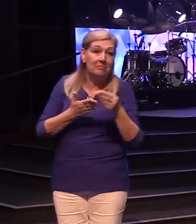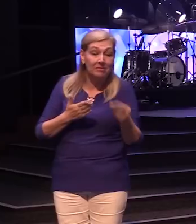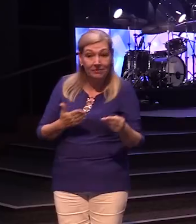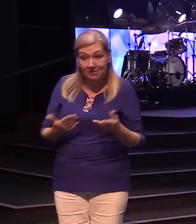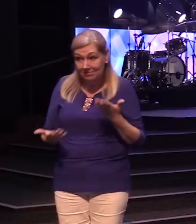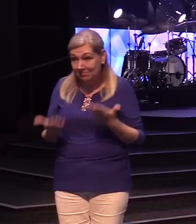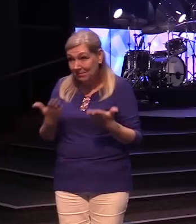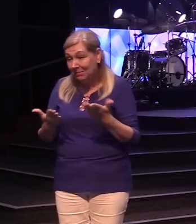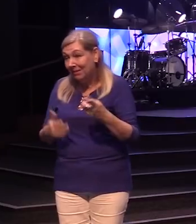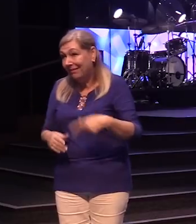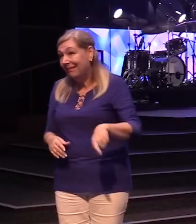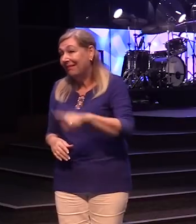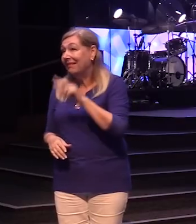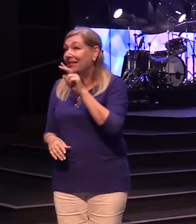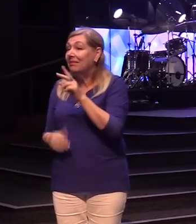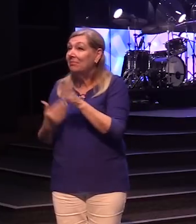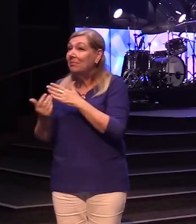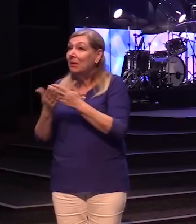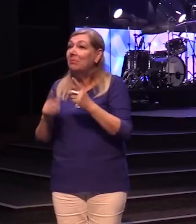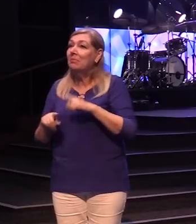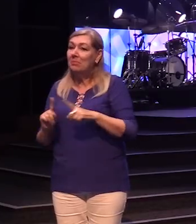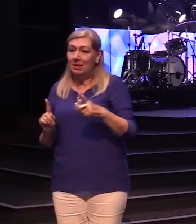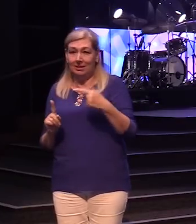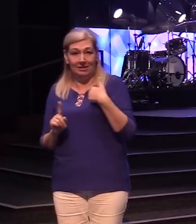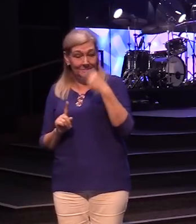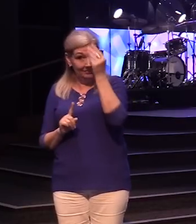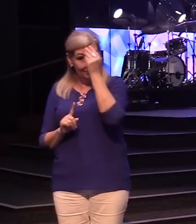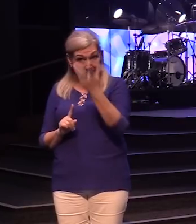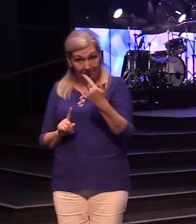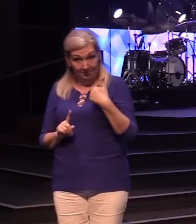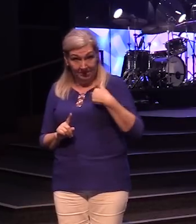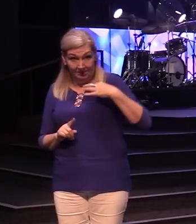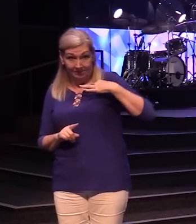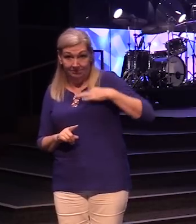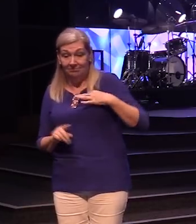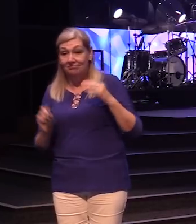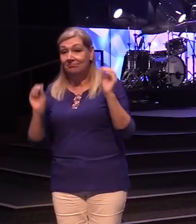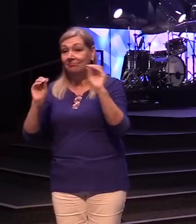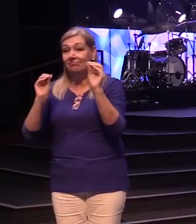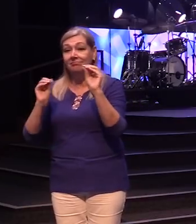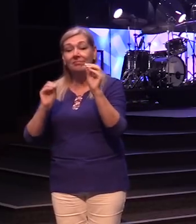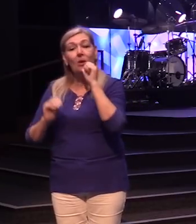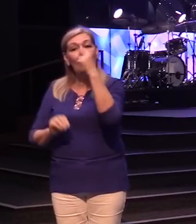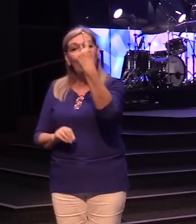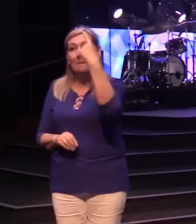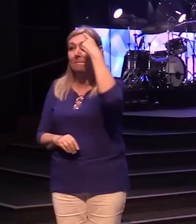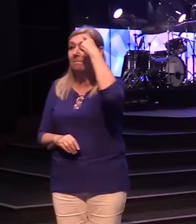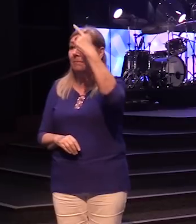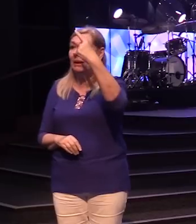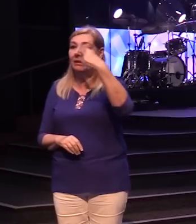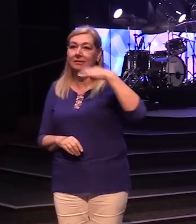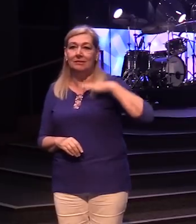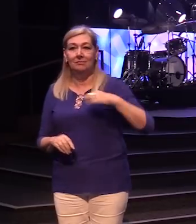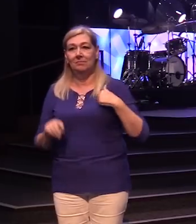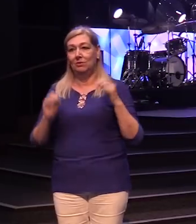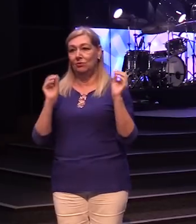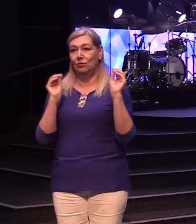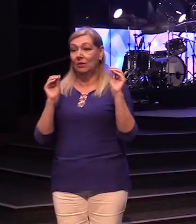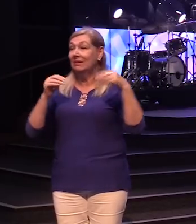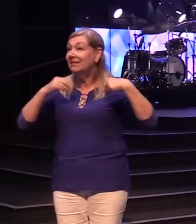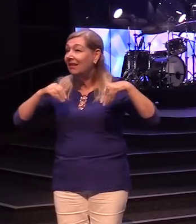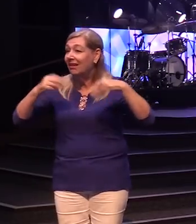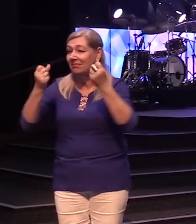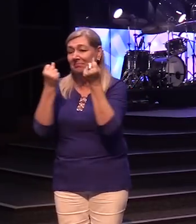matter to you to hear this. It matters to me to say it. I do not take one penny for any book I've ever sold, hundreds of thousands of